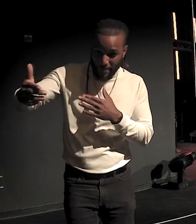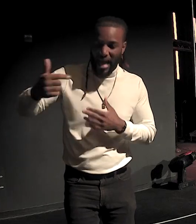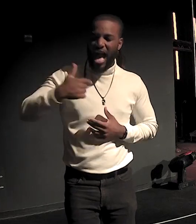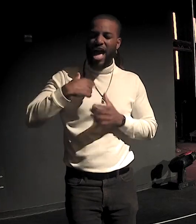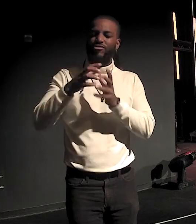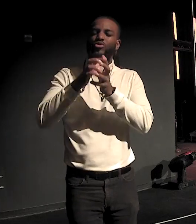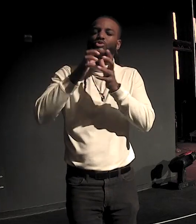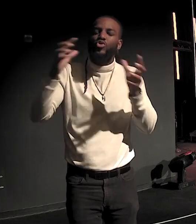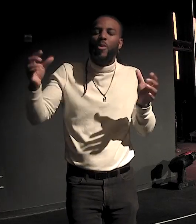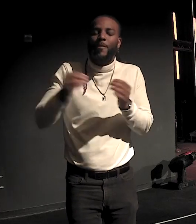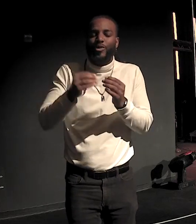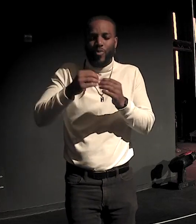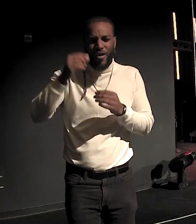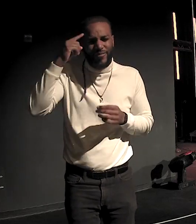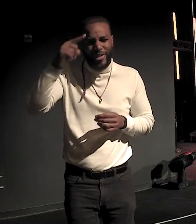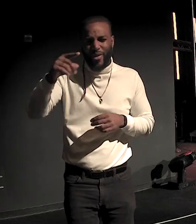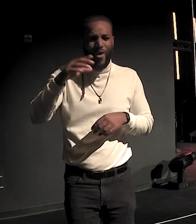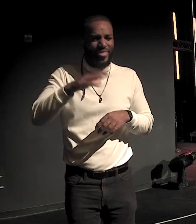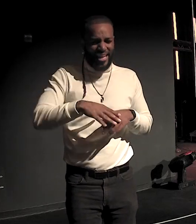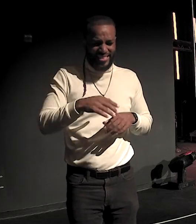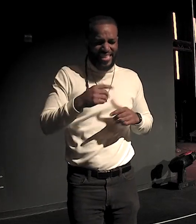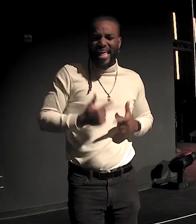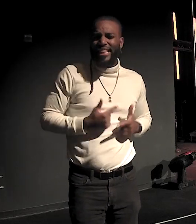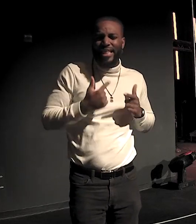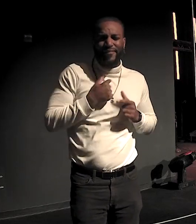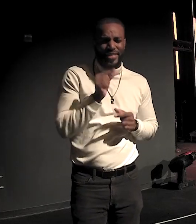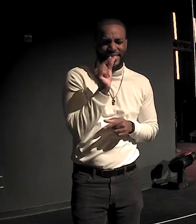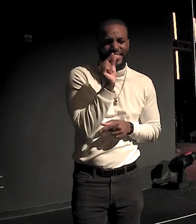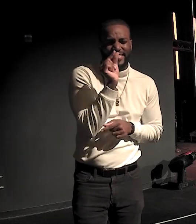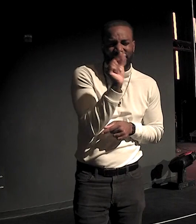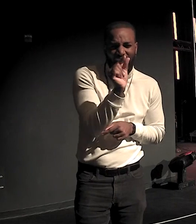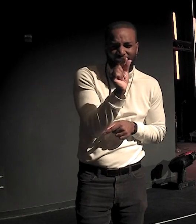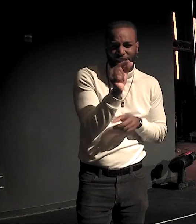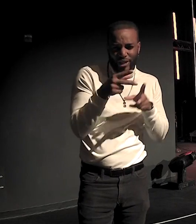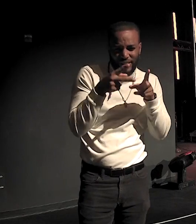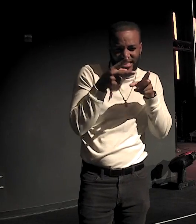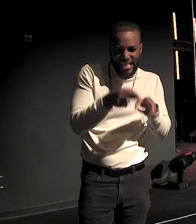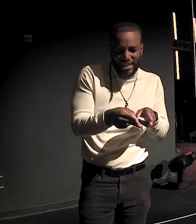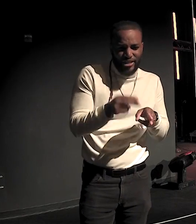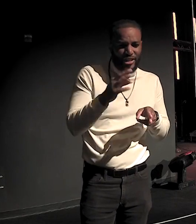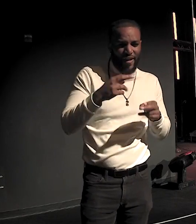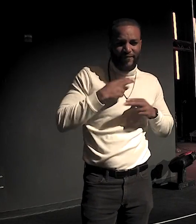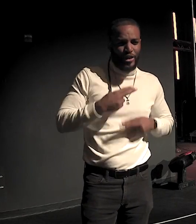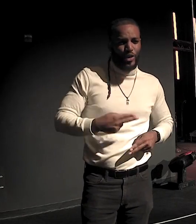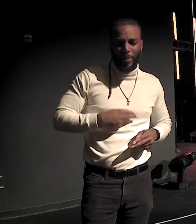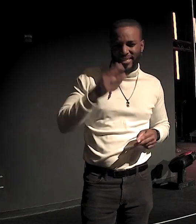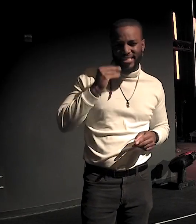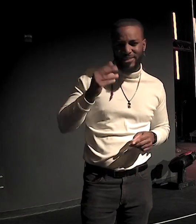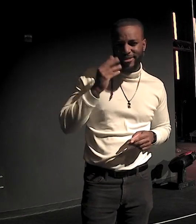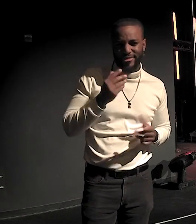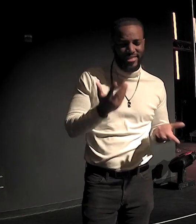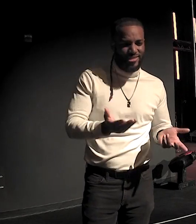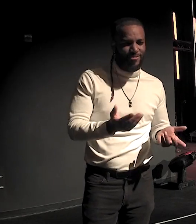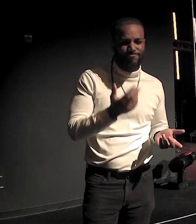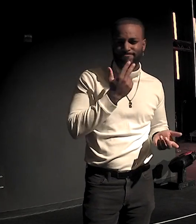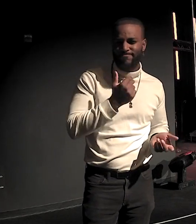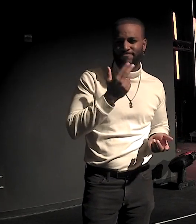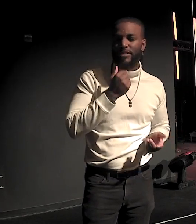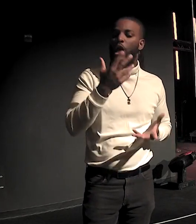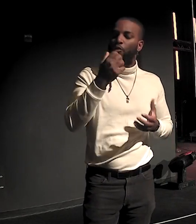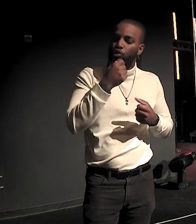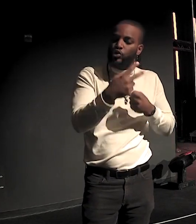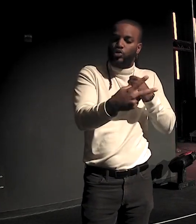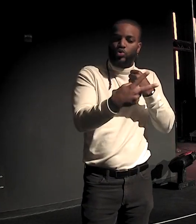so much more for you than just living for this tiny little section of human experience. And I want